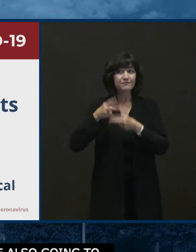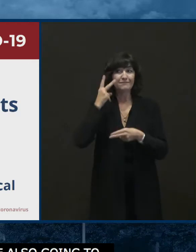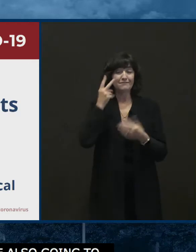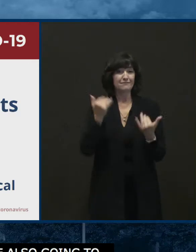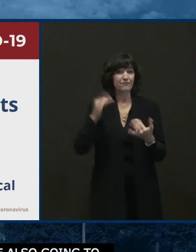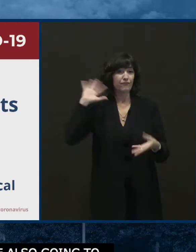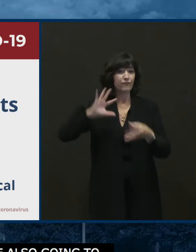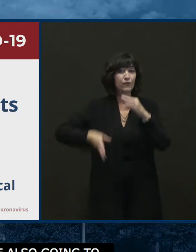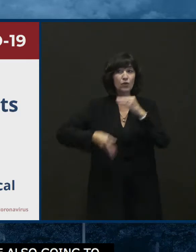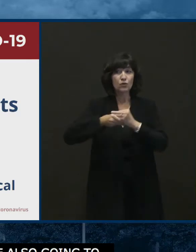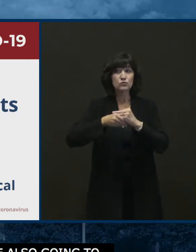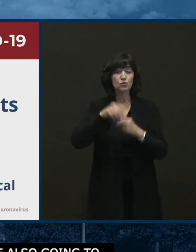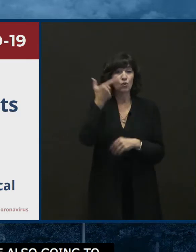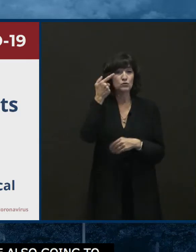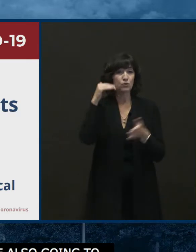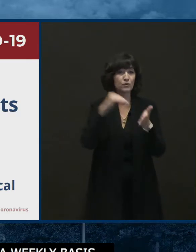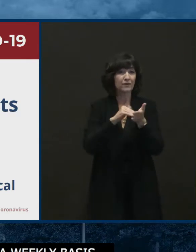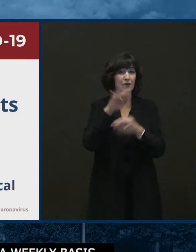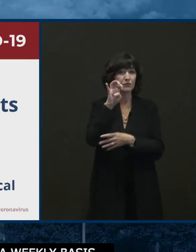cases with